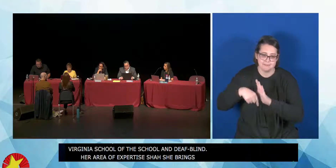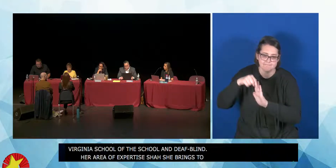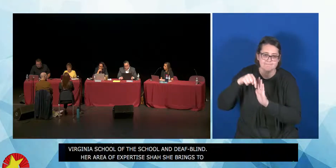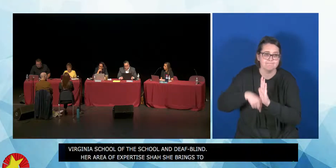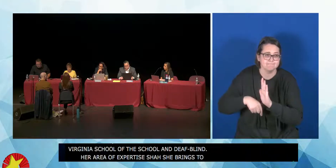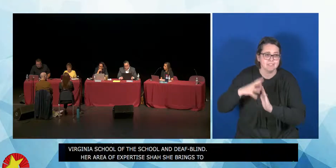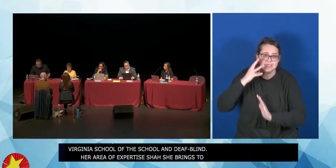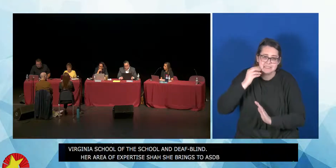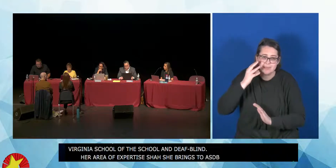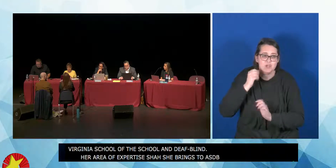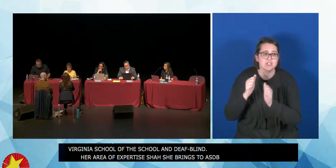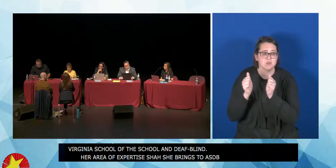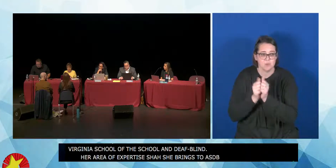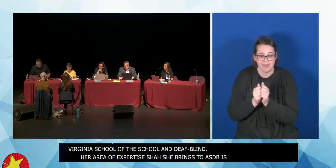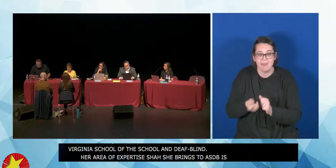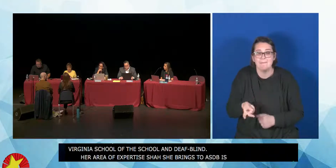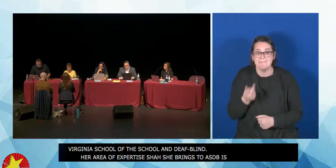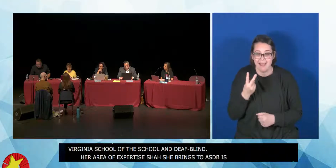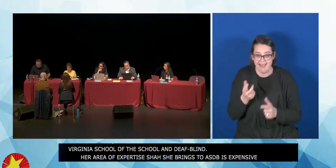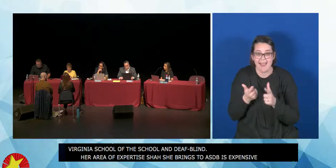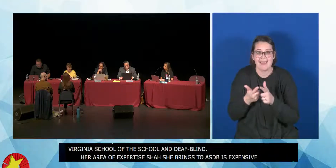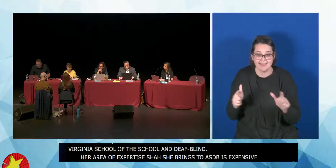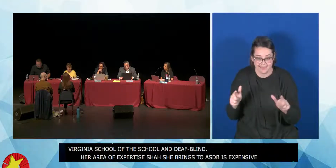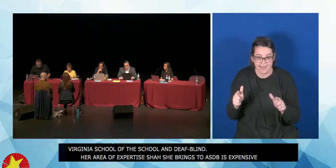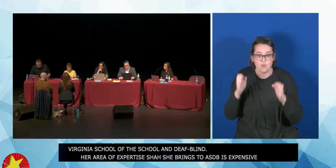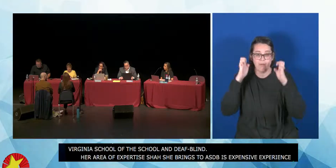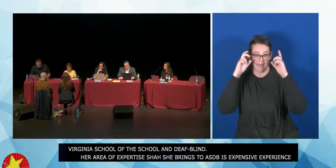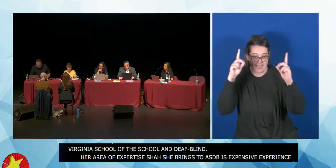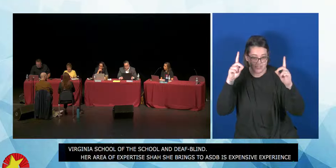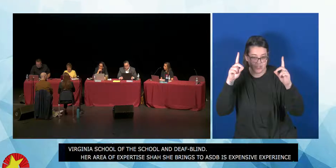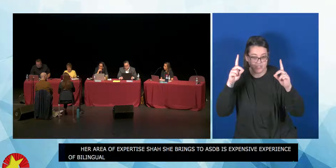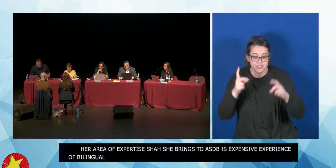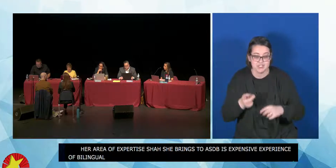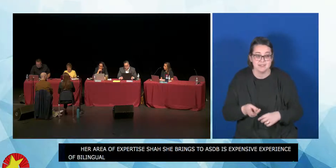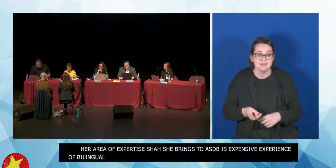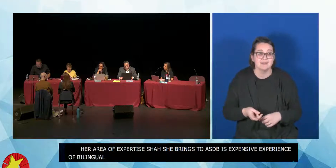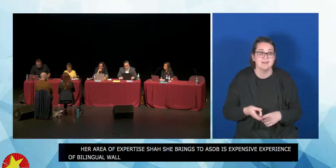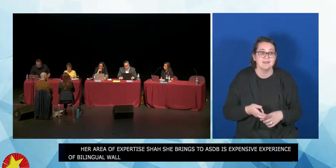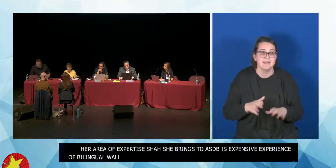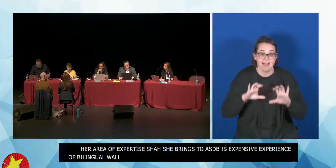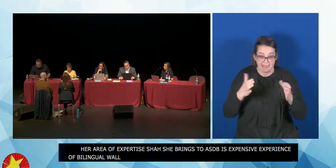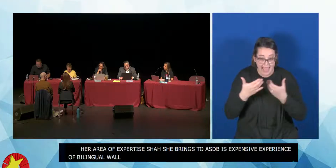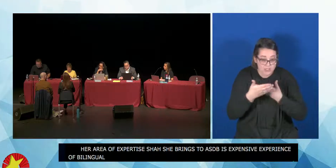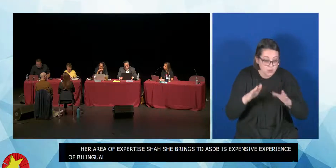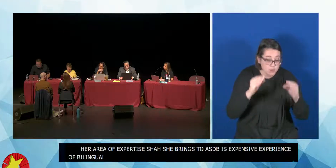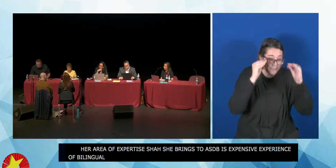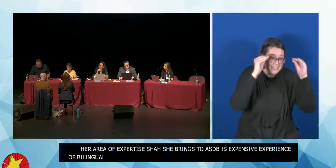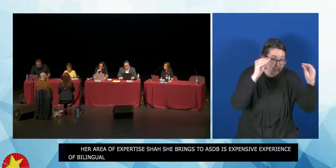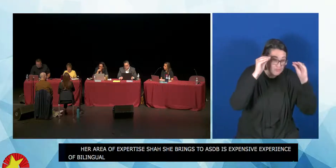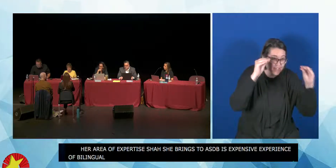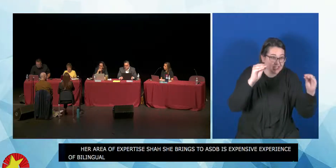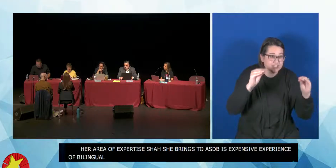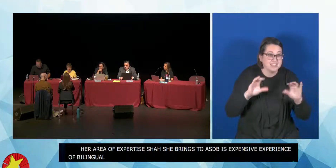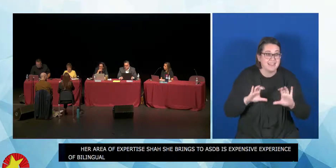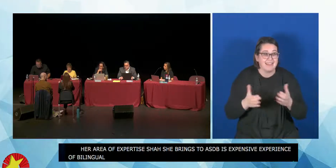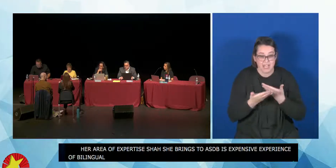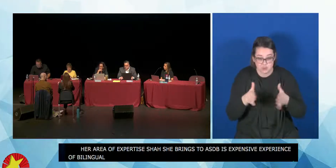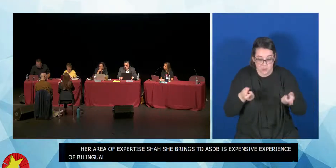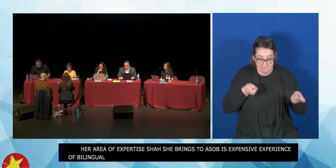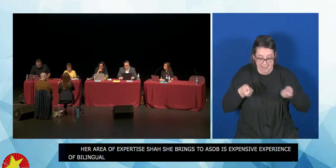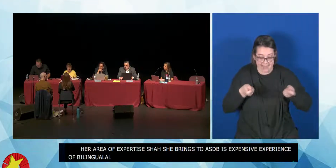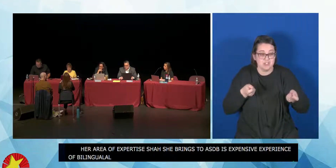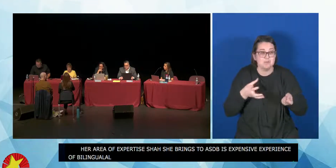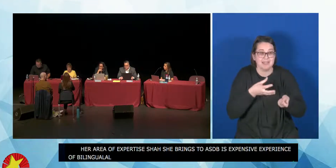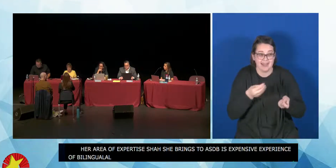bilingual education, classroom instruction, classroom management, assessments, and professional